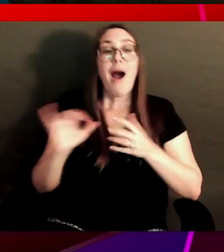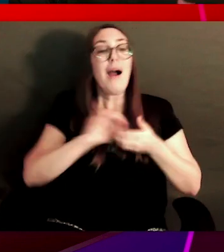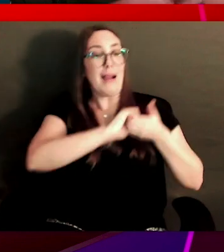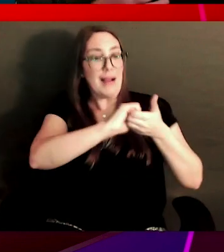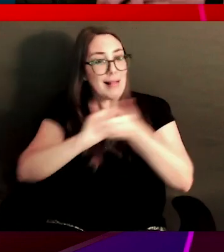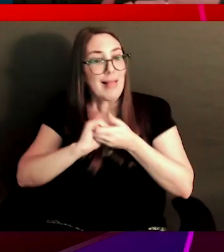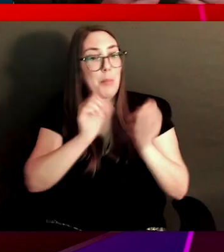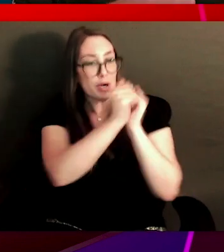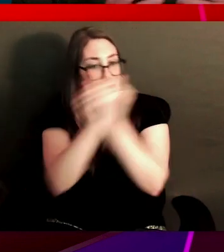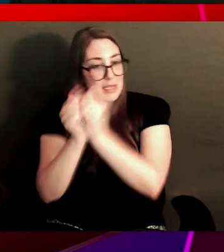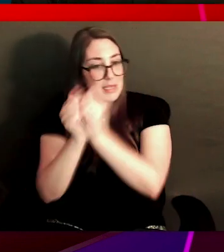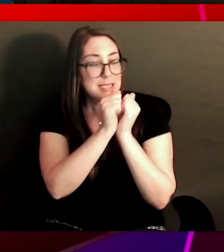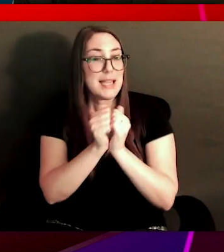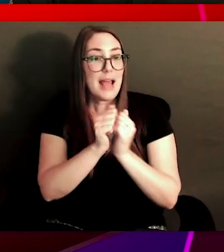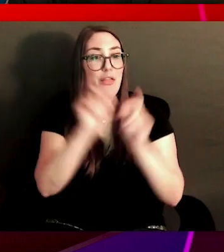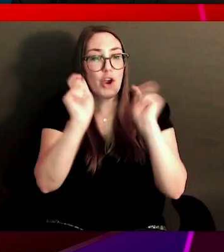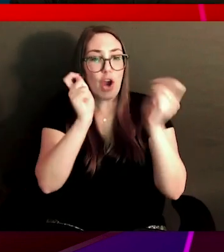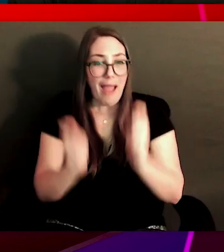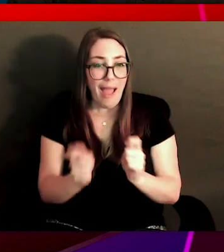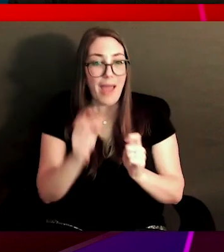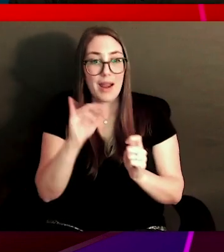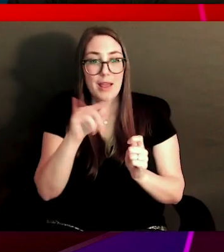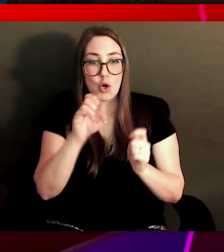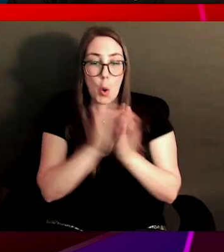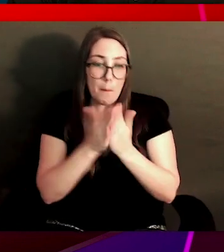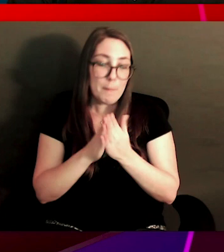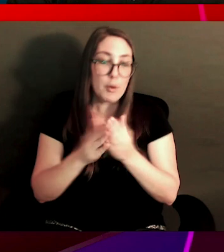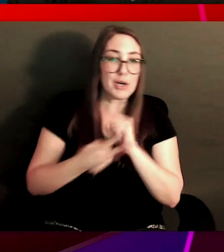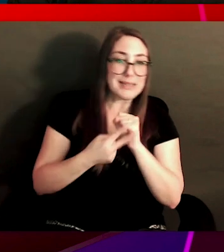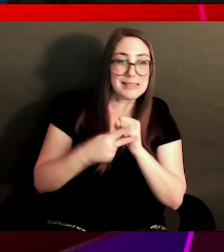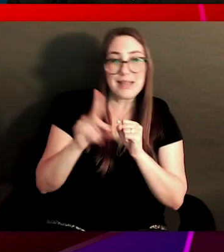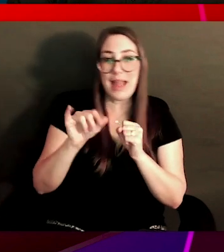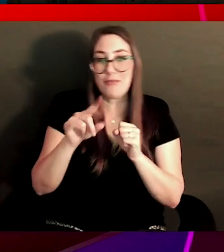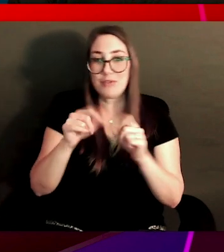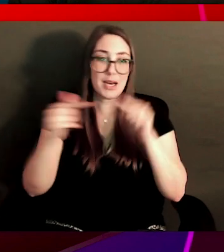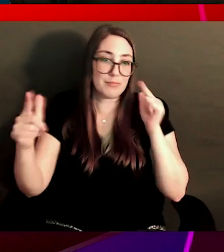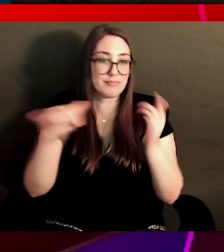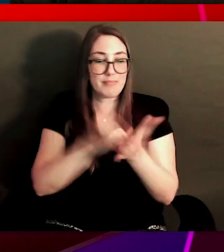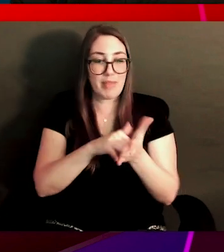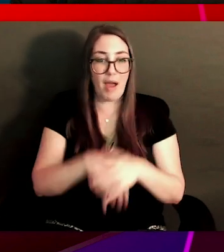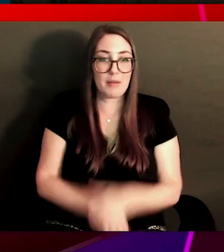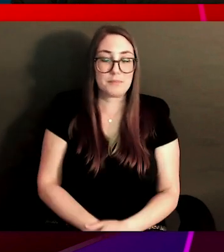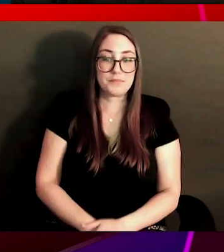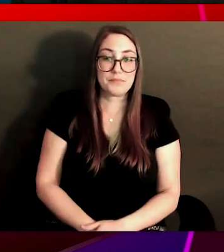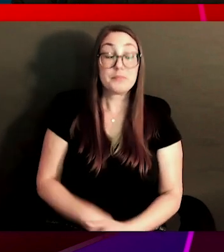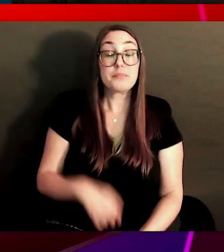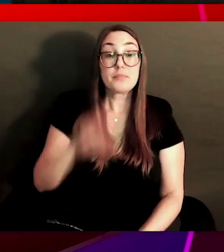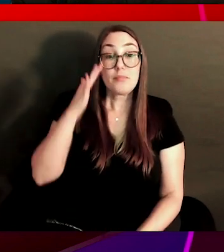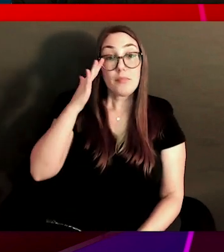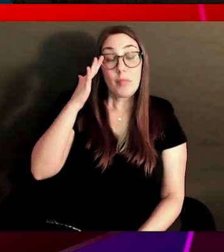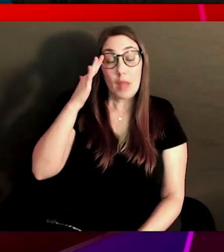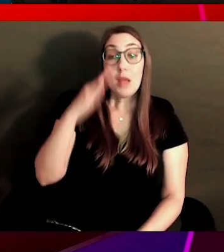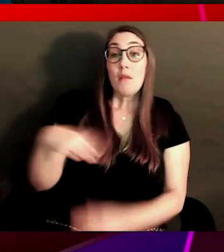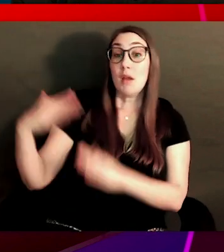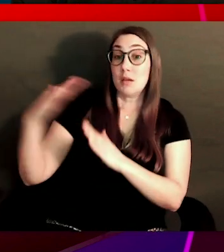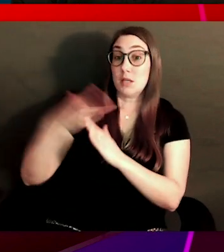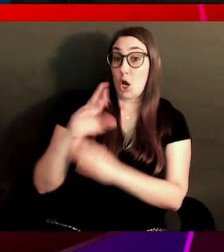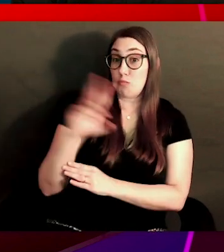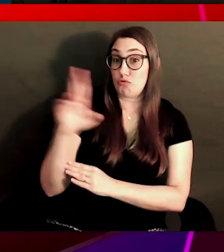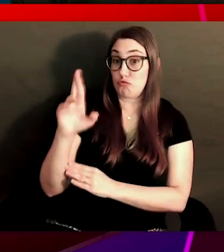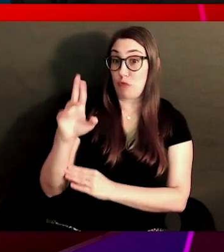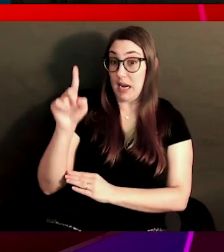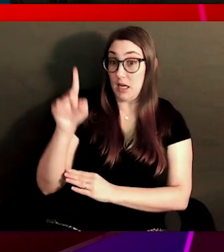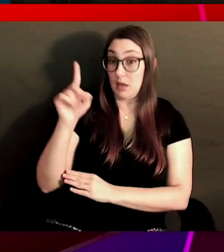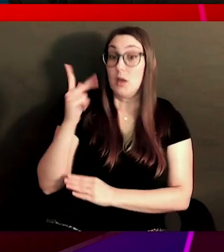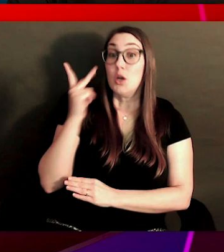distinct areas where we keep data that we want to share and things along those lines. If you look at the top right here, you can see that my user